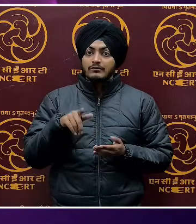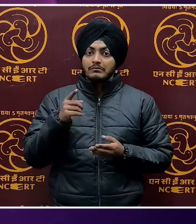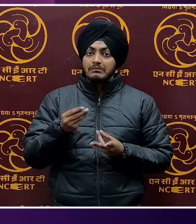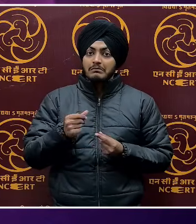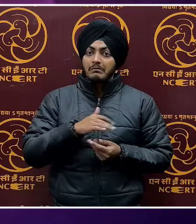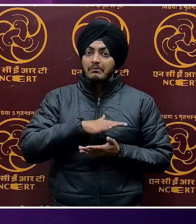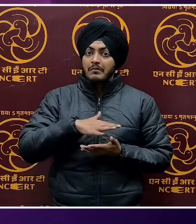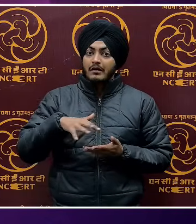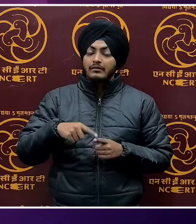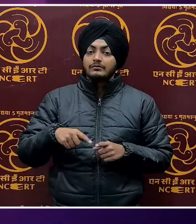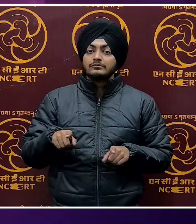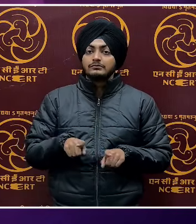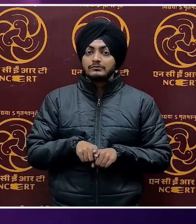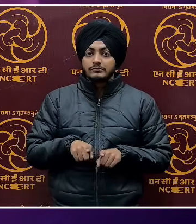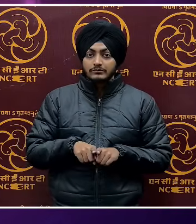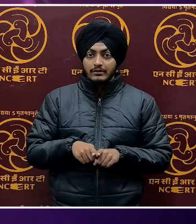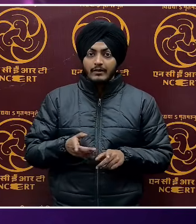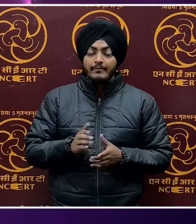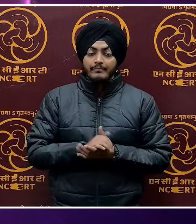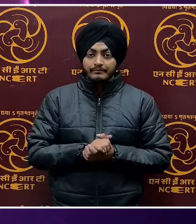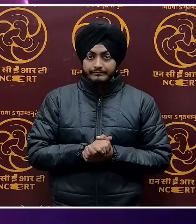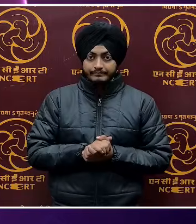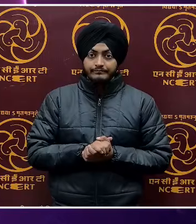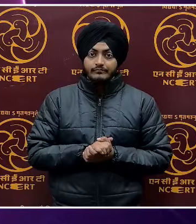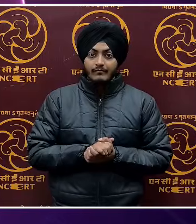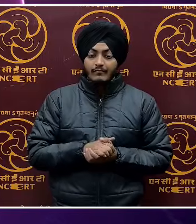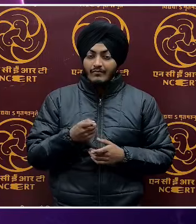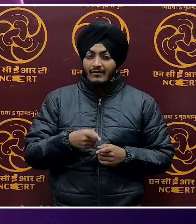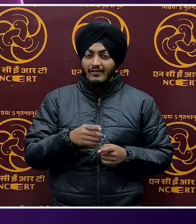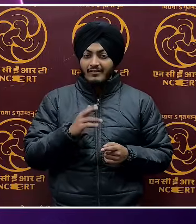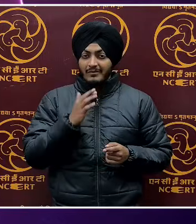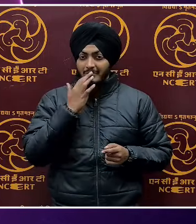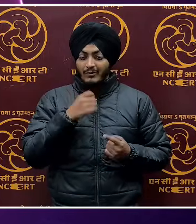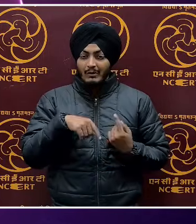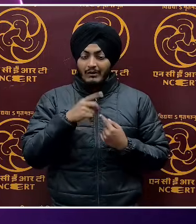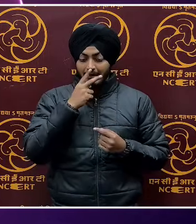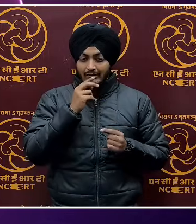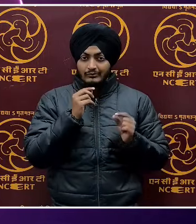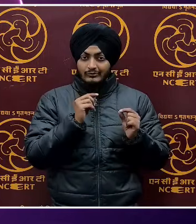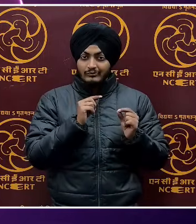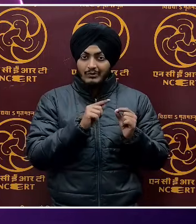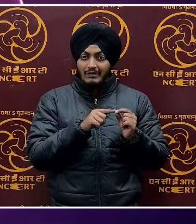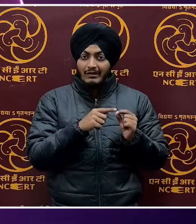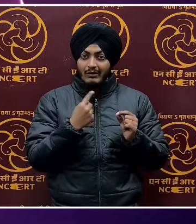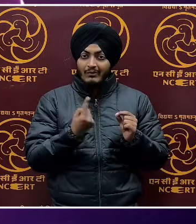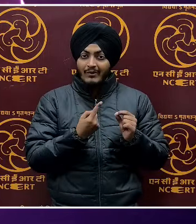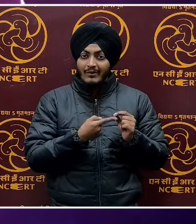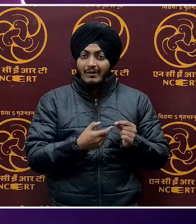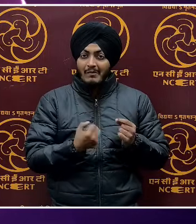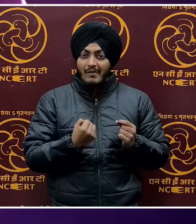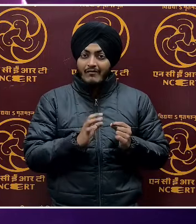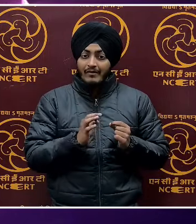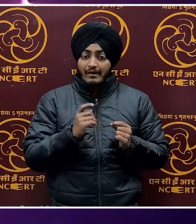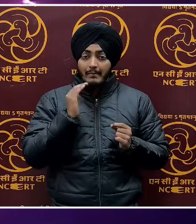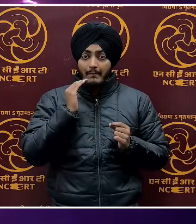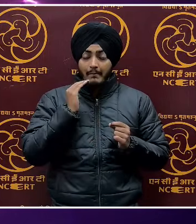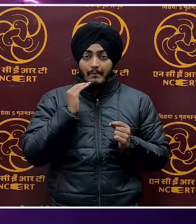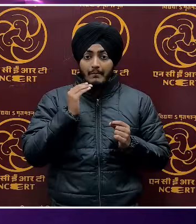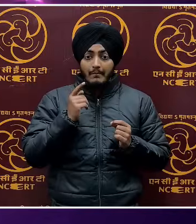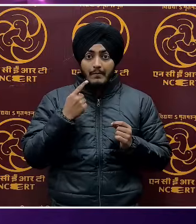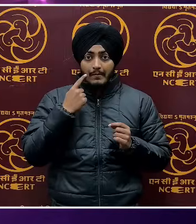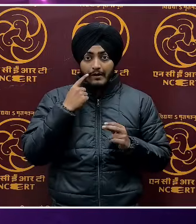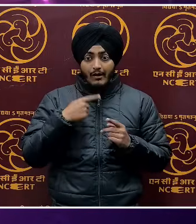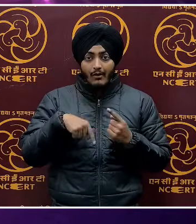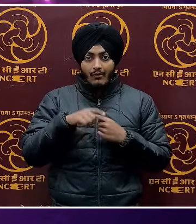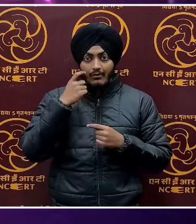it doesn't matter if something is very small. It doesn't mean that it don't hold any value. It holds a specific value, and we all